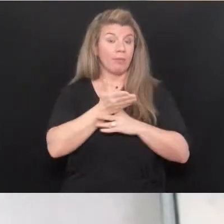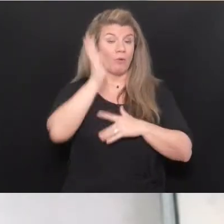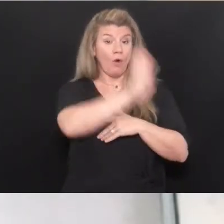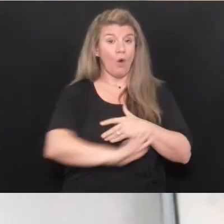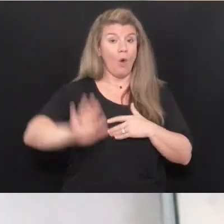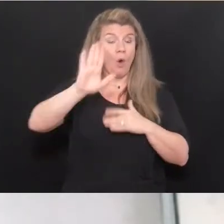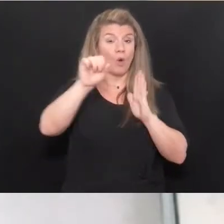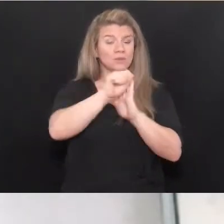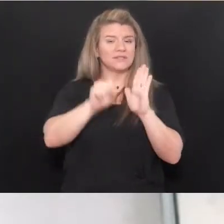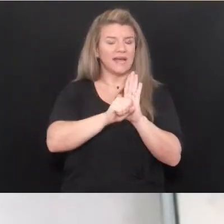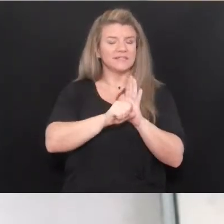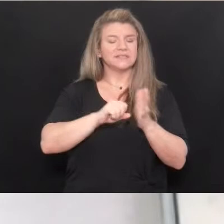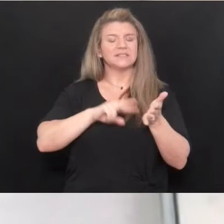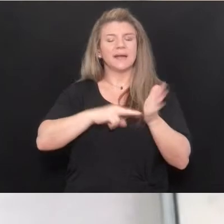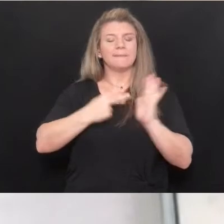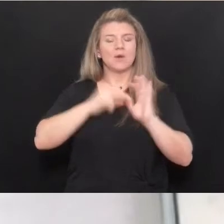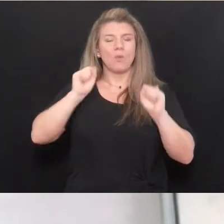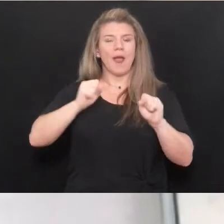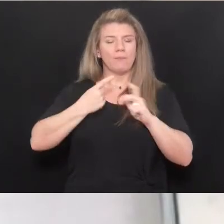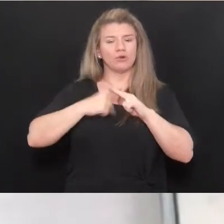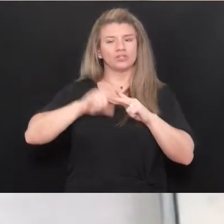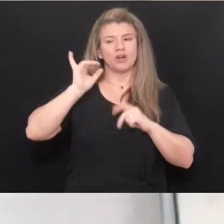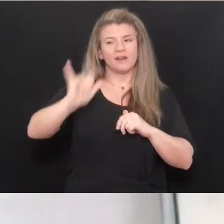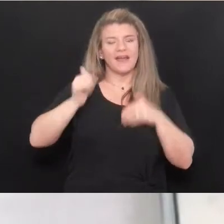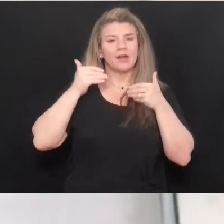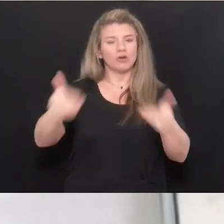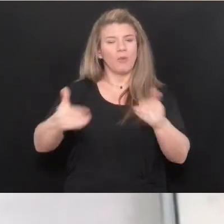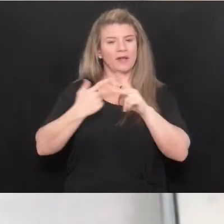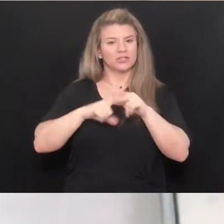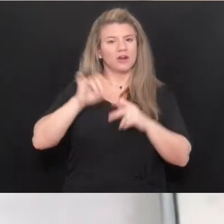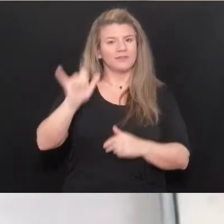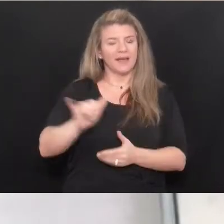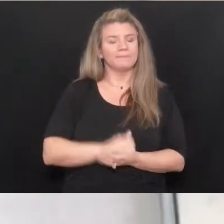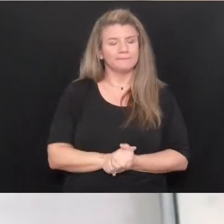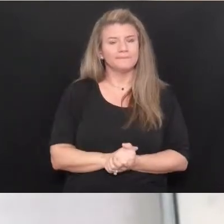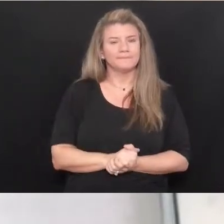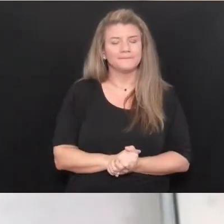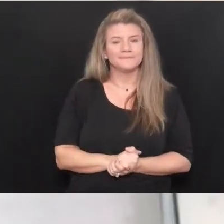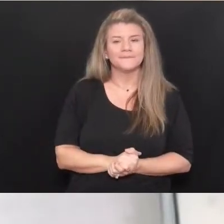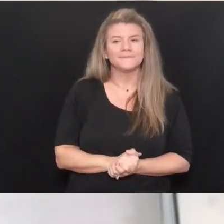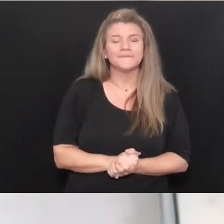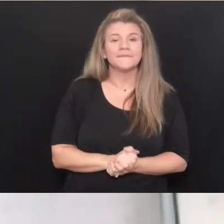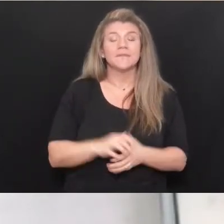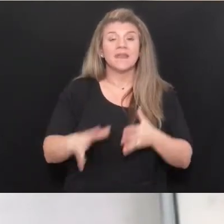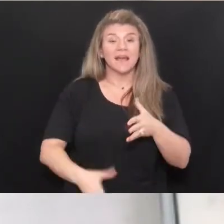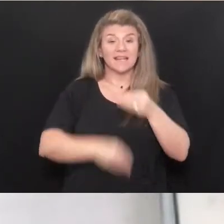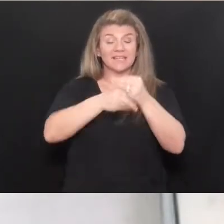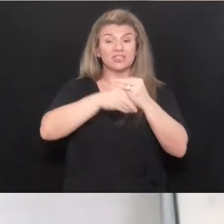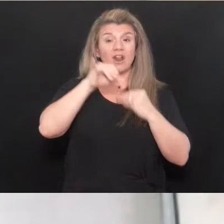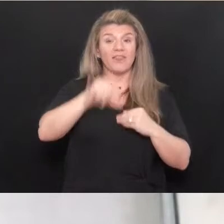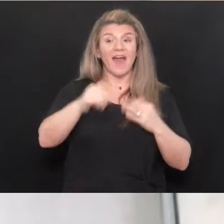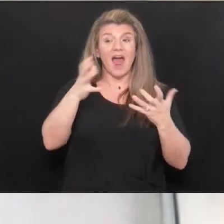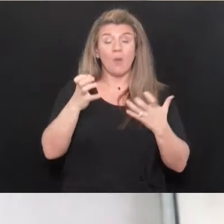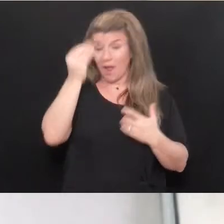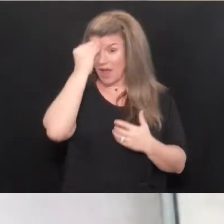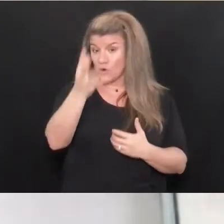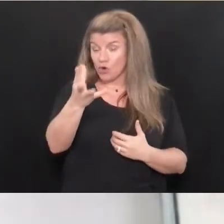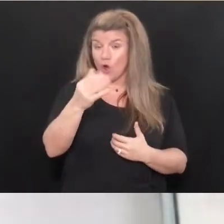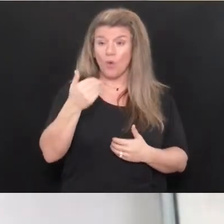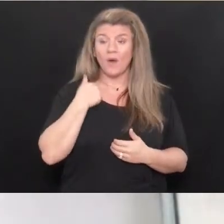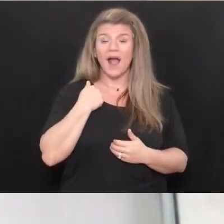good news that we were able to implement that and get that started. So but in addition to that, I just wanted to note that we are having a